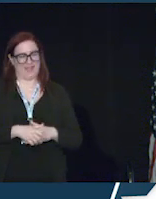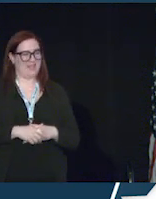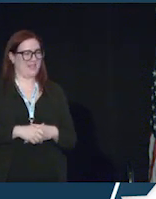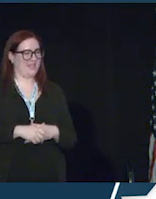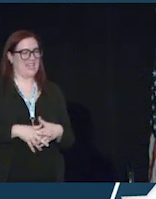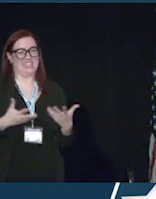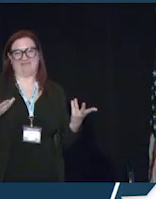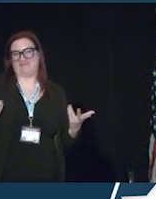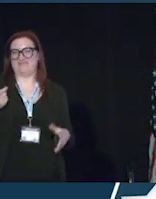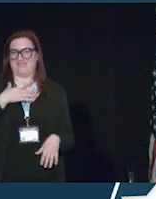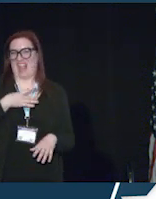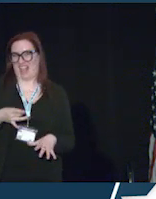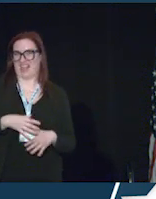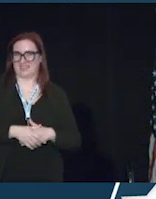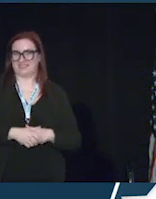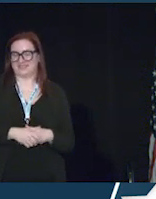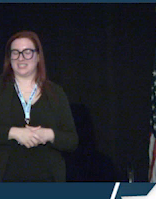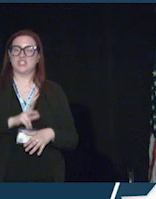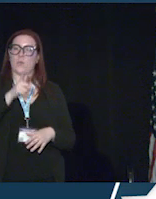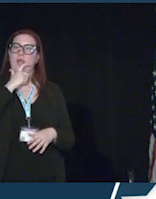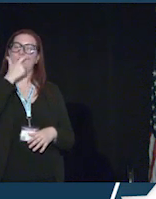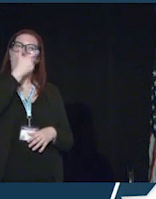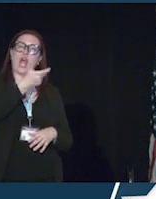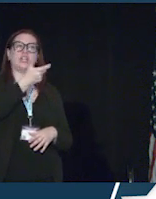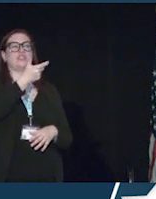and also I do watch